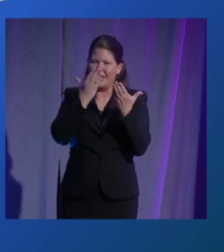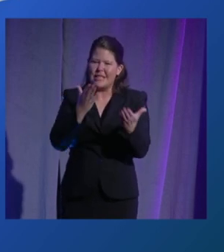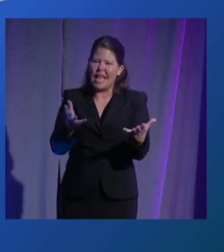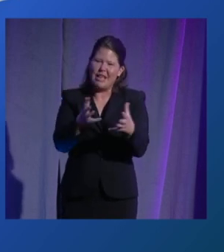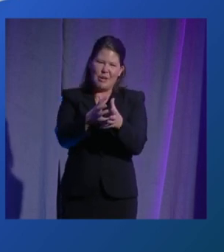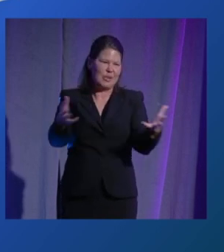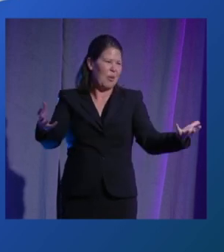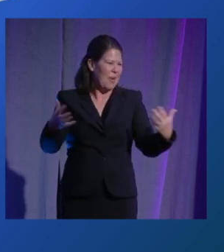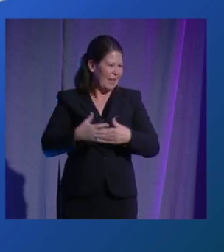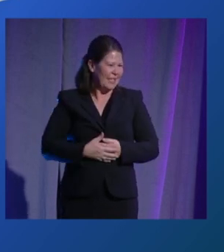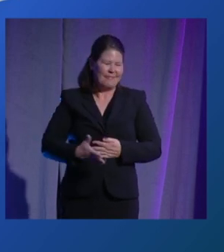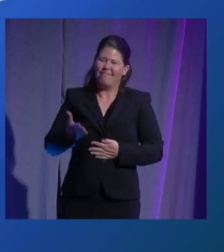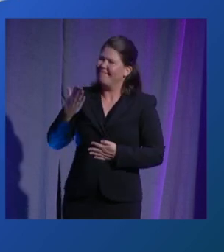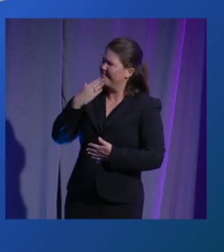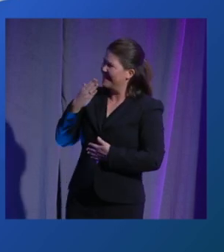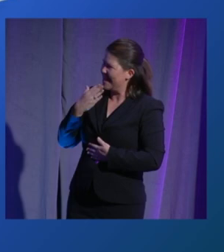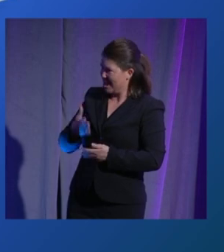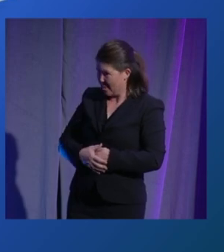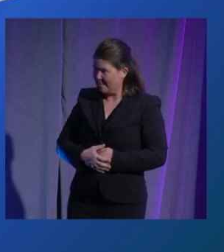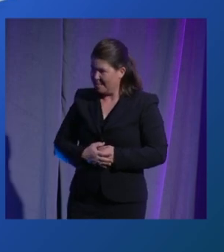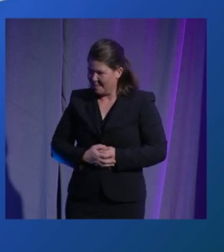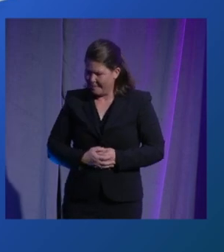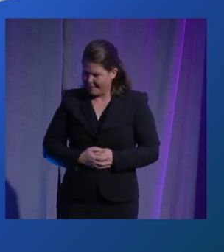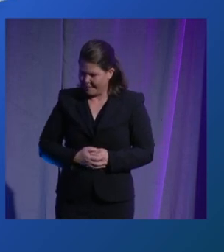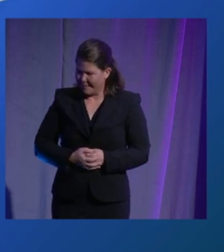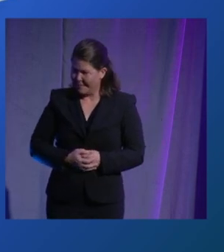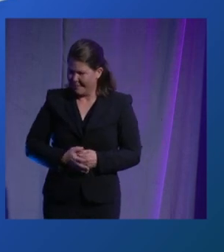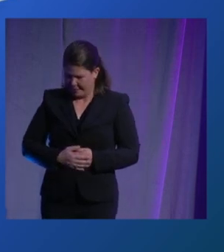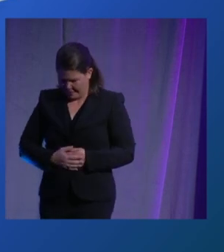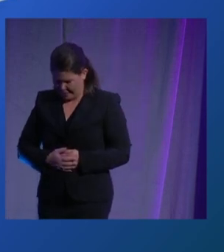for having me thank you thank